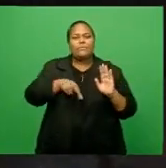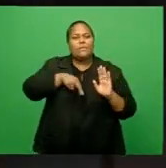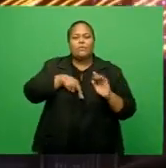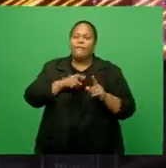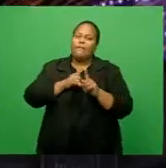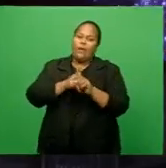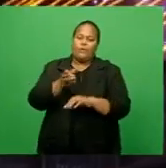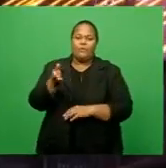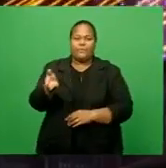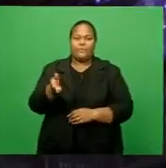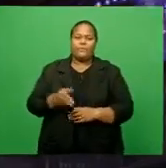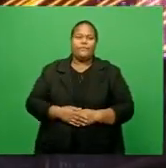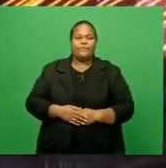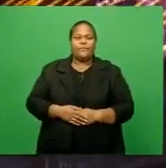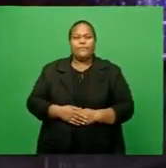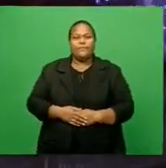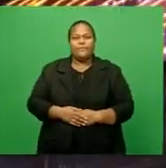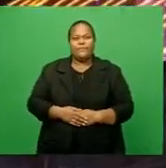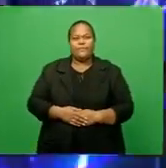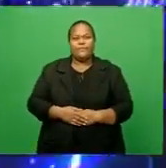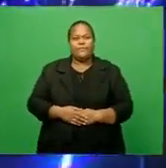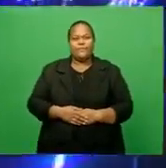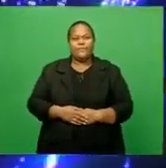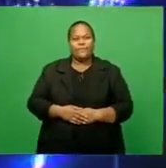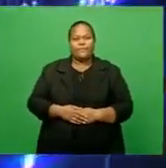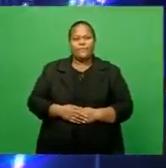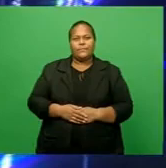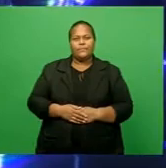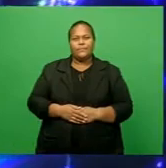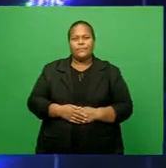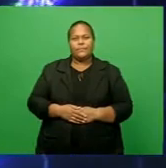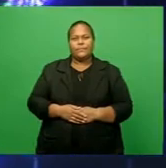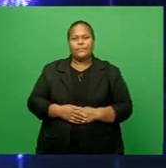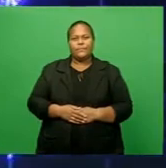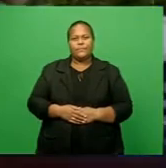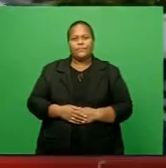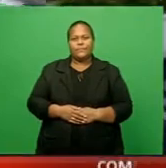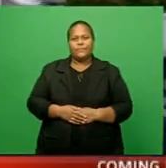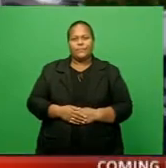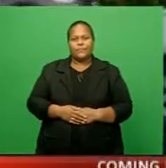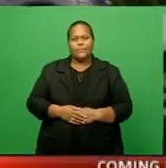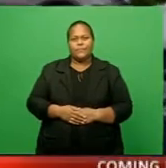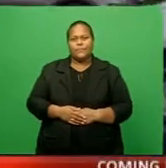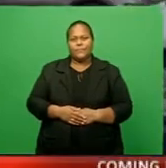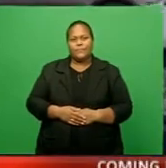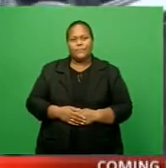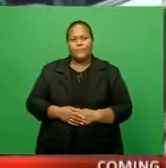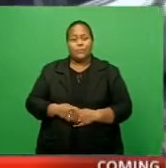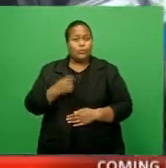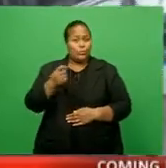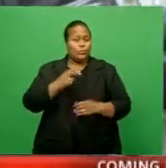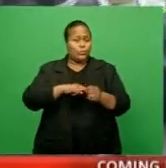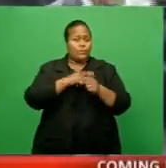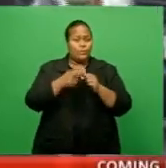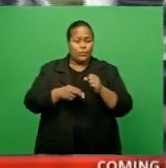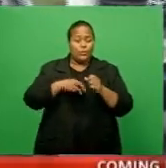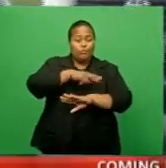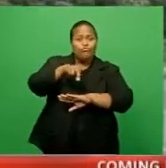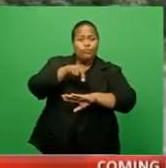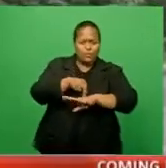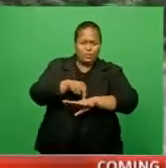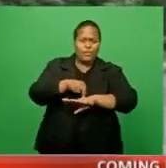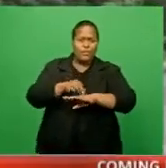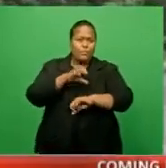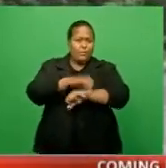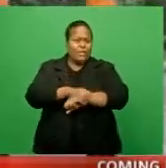largest religion in Fiji. Venina Rakautonga, FBC News. Up ahead, regional police training hampered